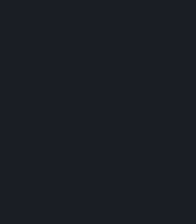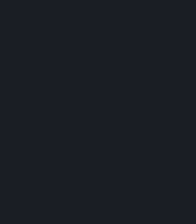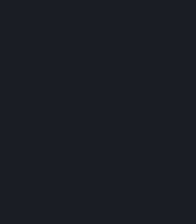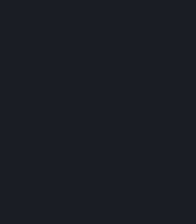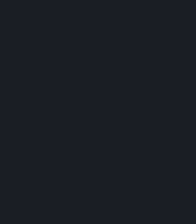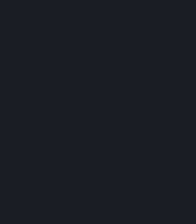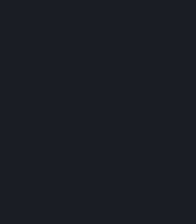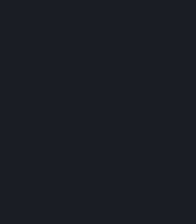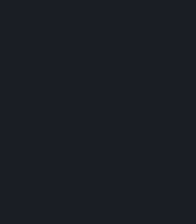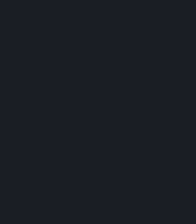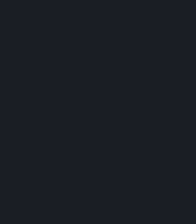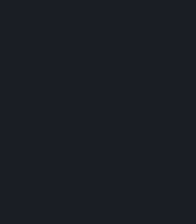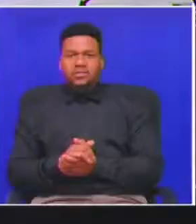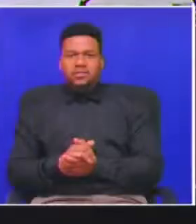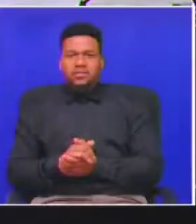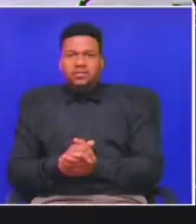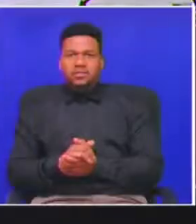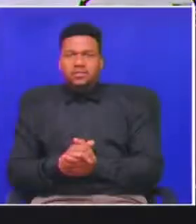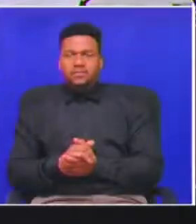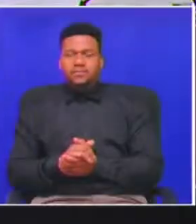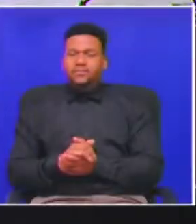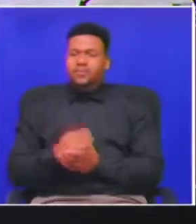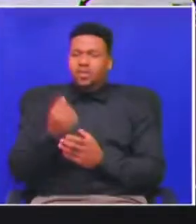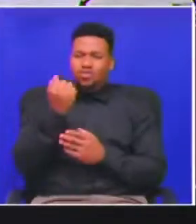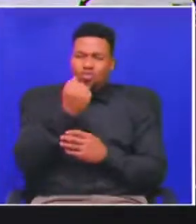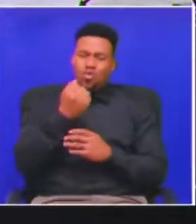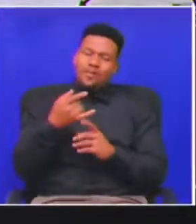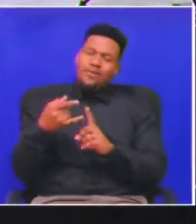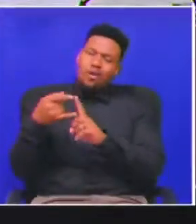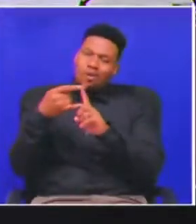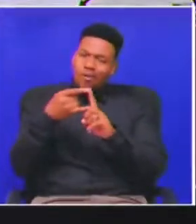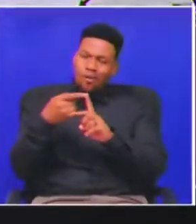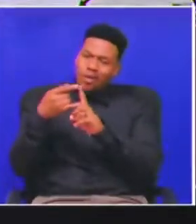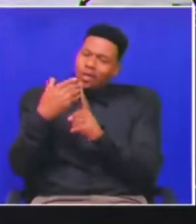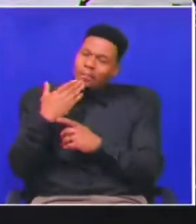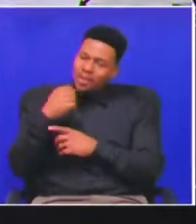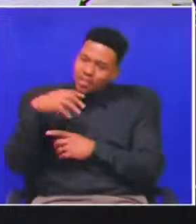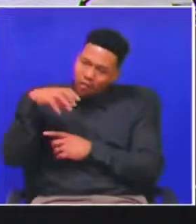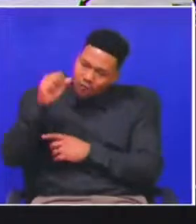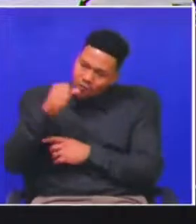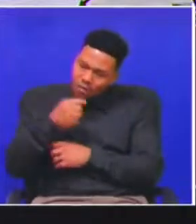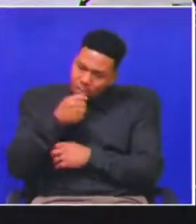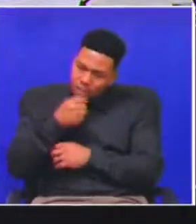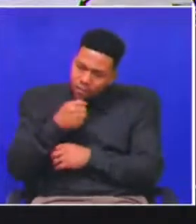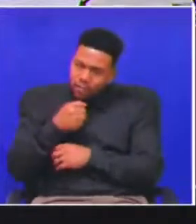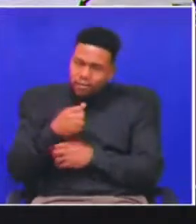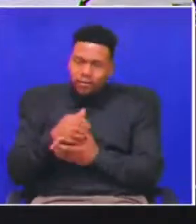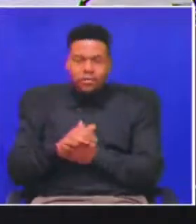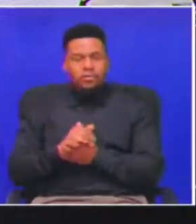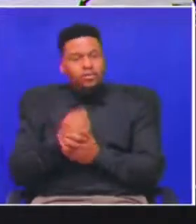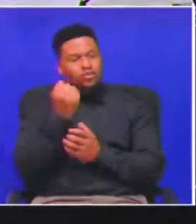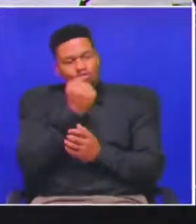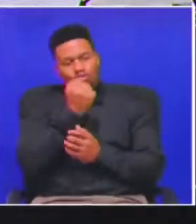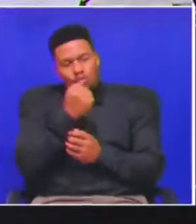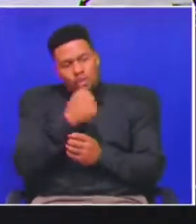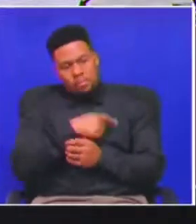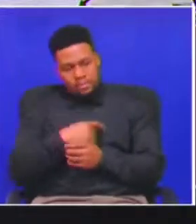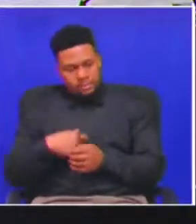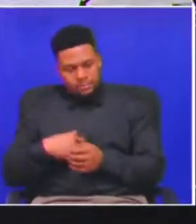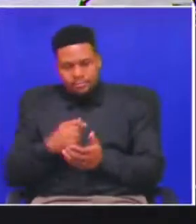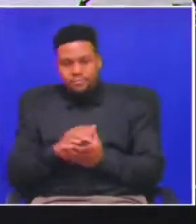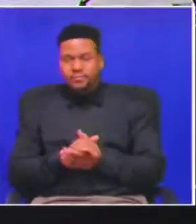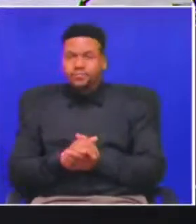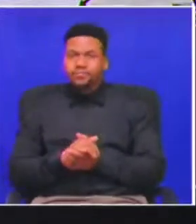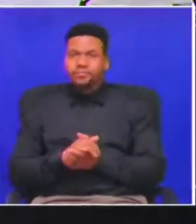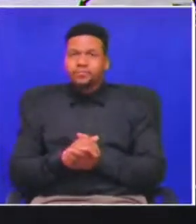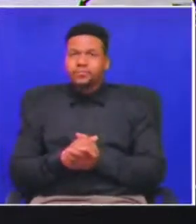state. Honourable Klute, please mute yourself. Apologies, Mr. President. Now, all this is